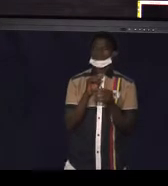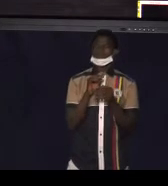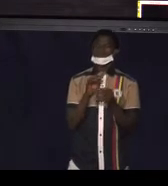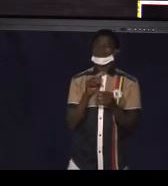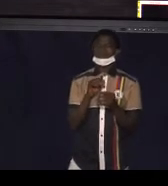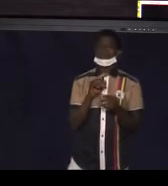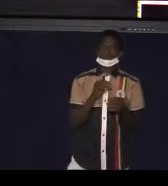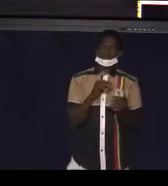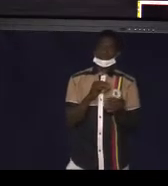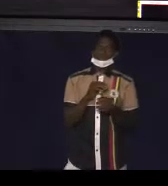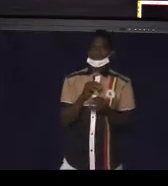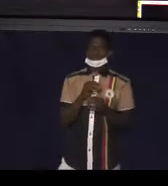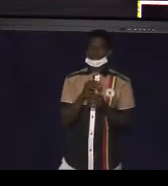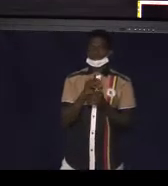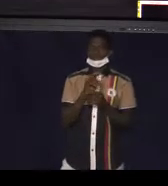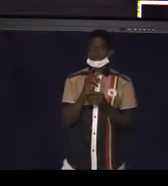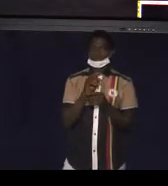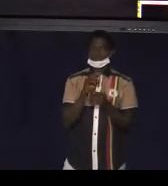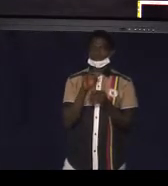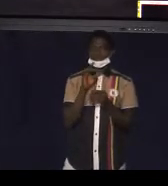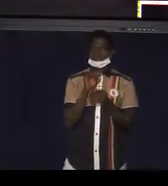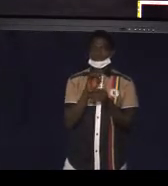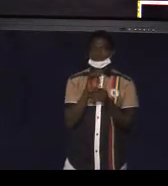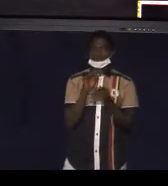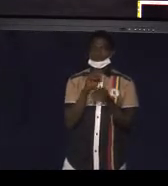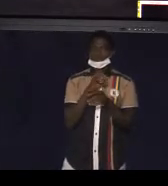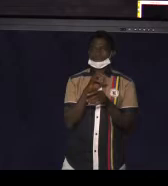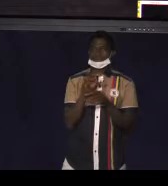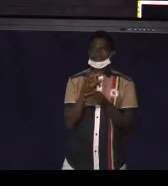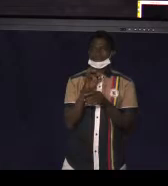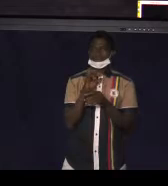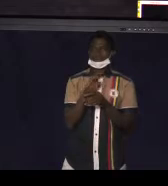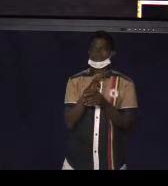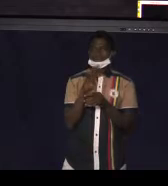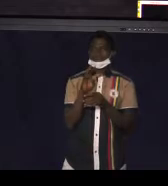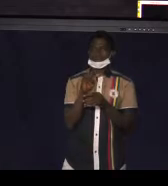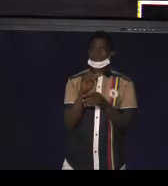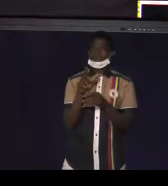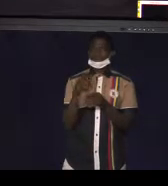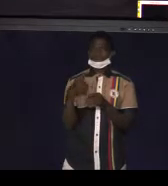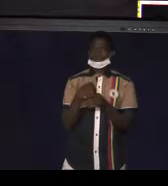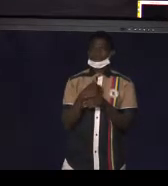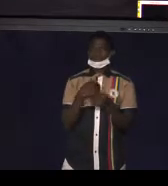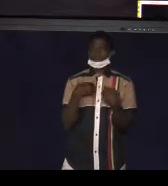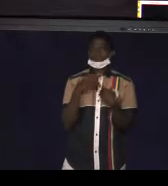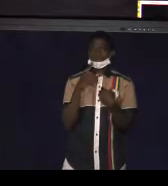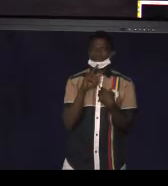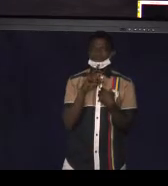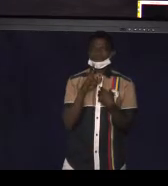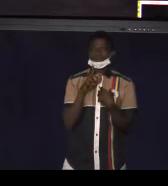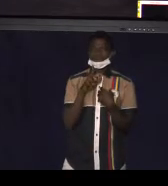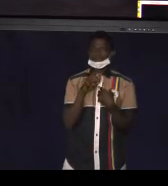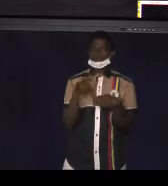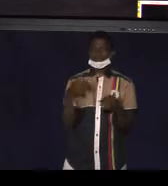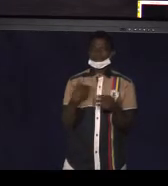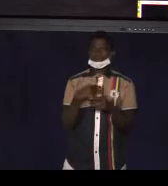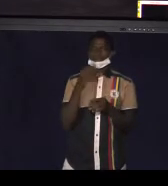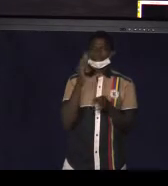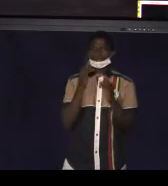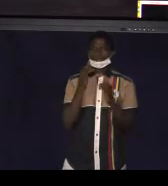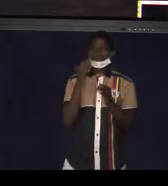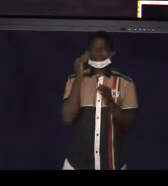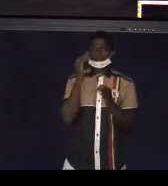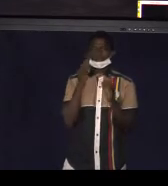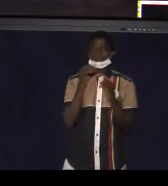And that should be 144 milliliters. And then here we have 1 liter. So let's see whether we are